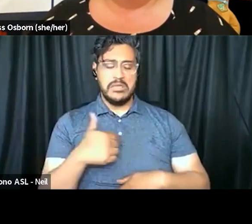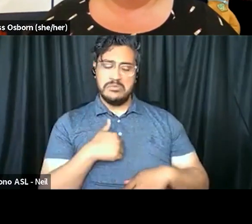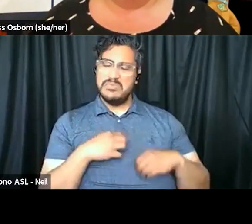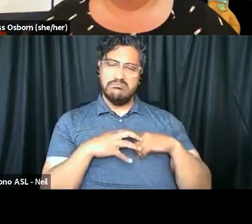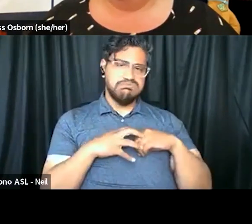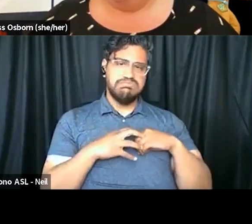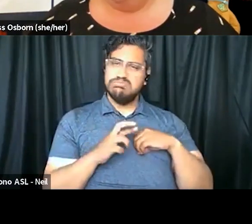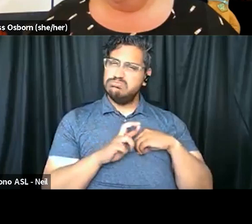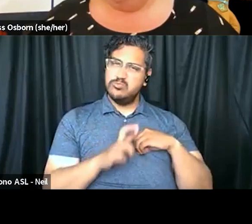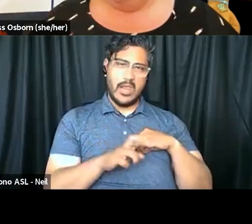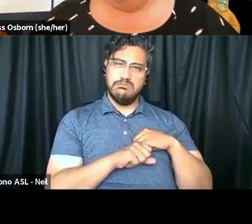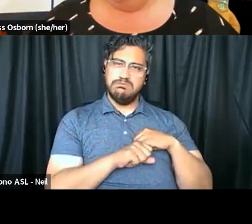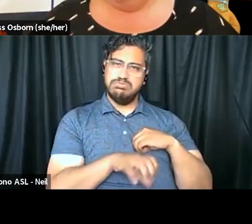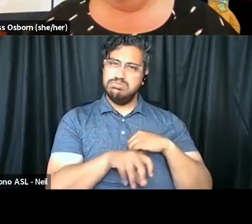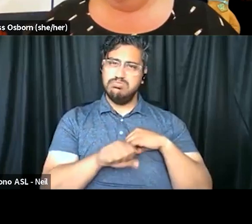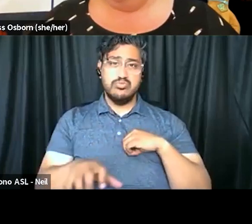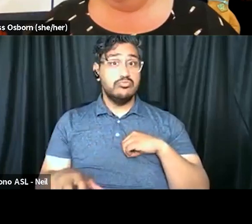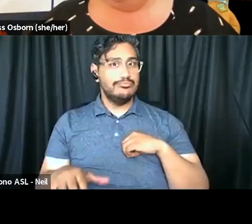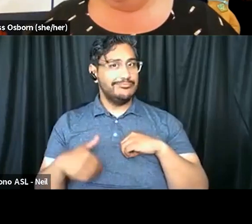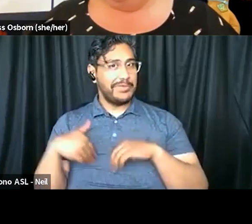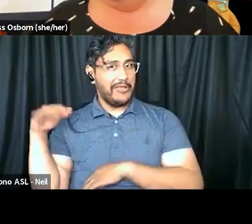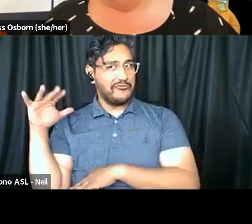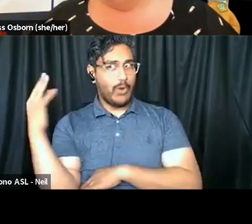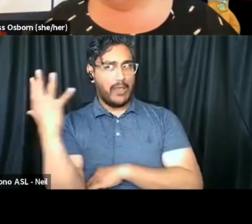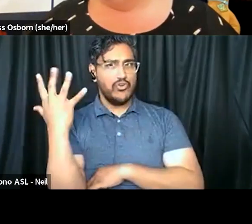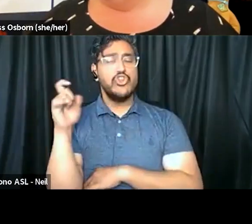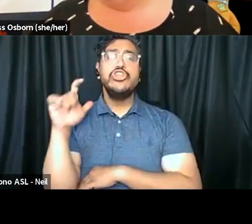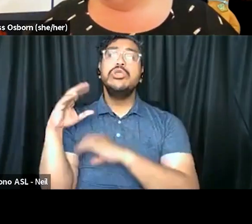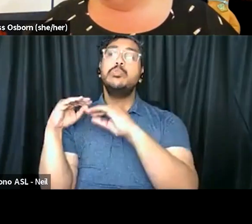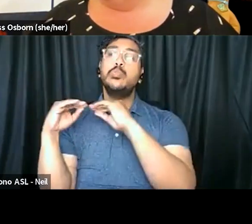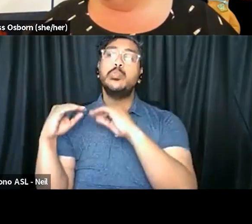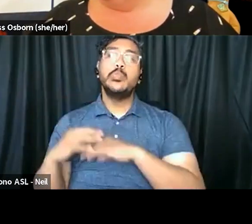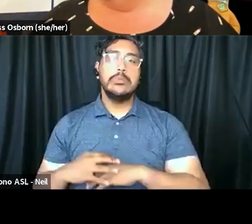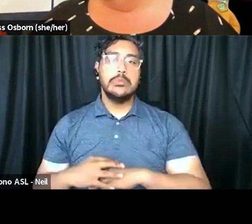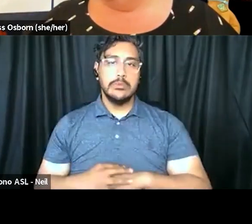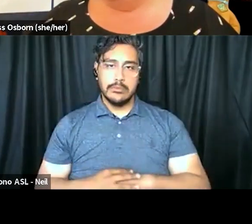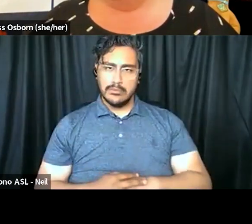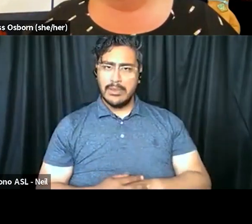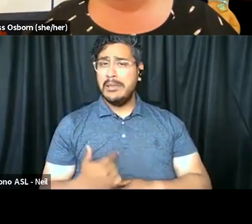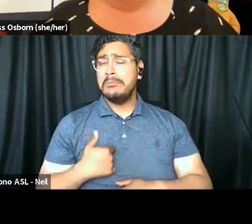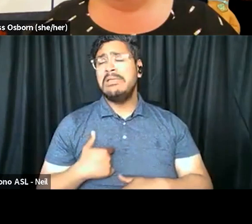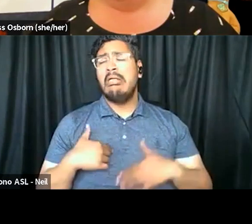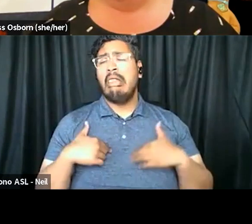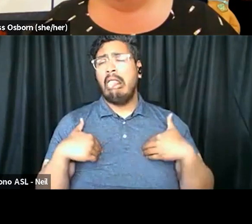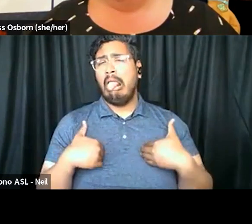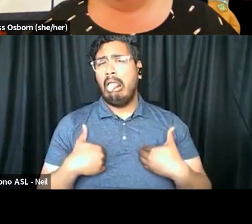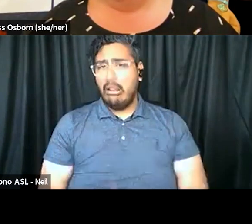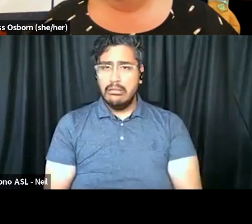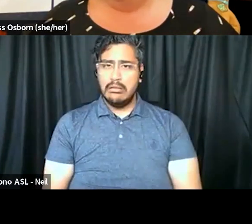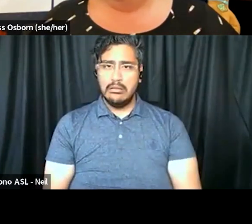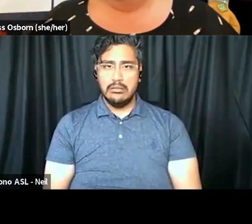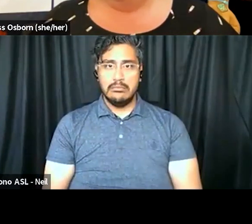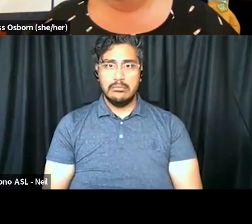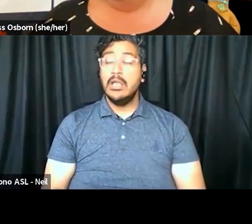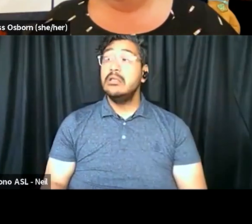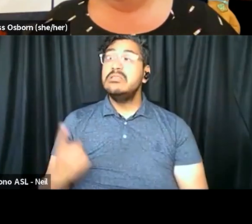and a rainforest canopy that needs some shaping. I'm so tired I could drop. You see, someone suggested that maybe I should